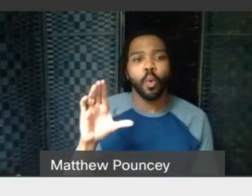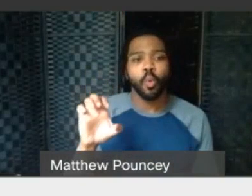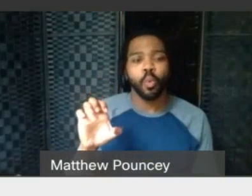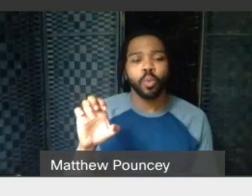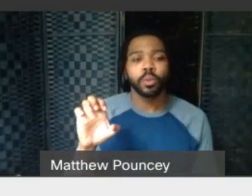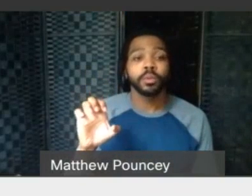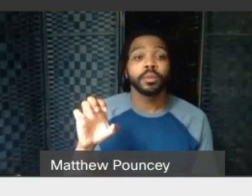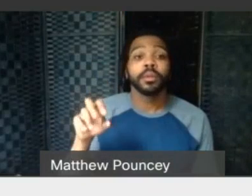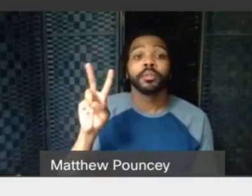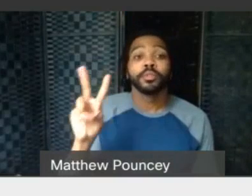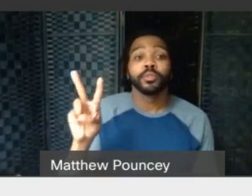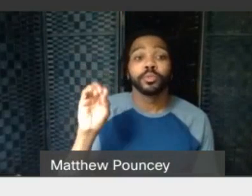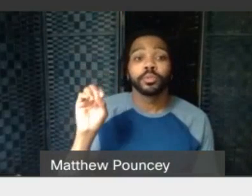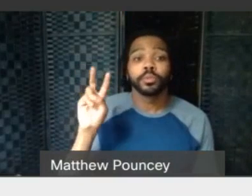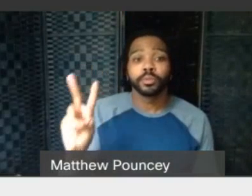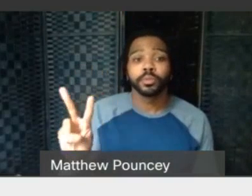at